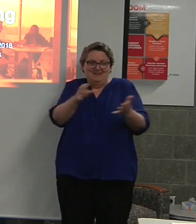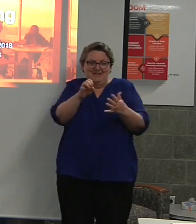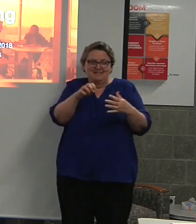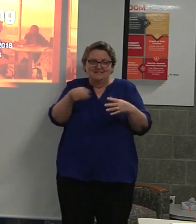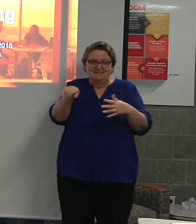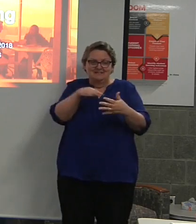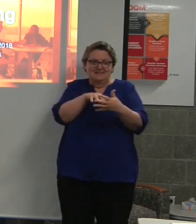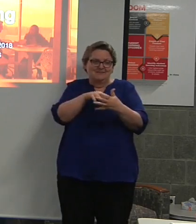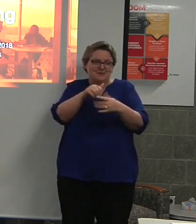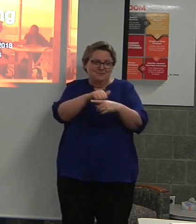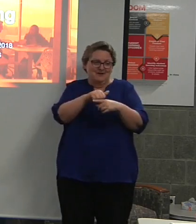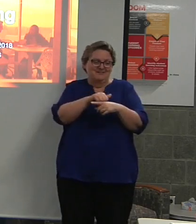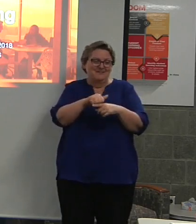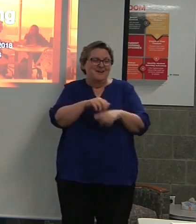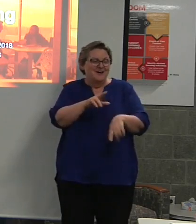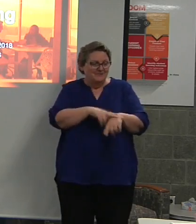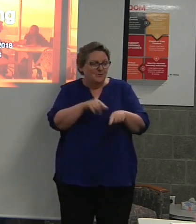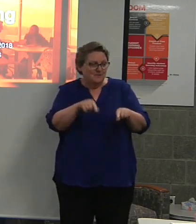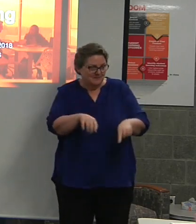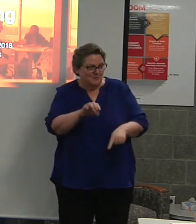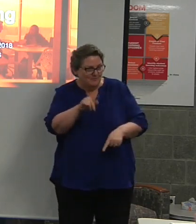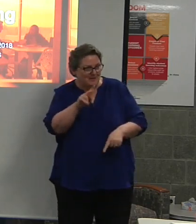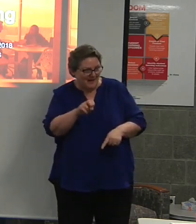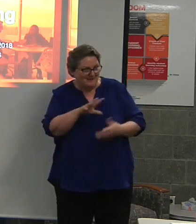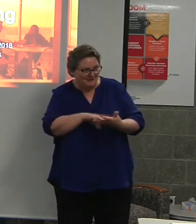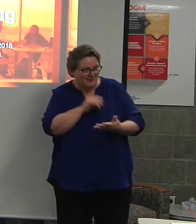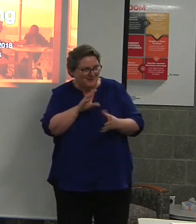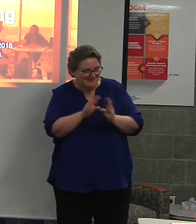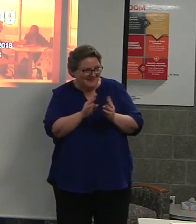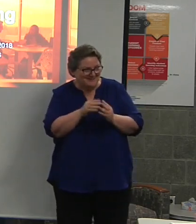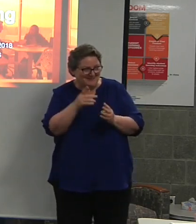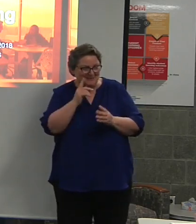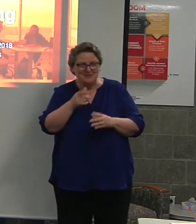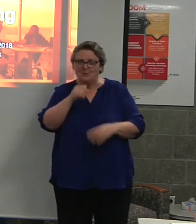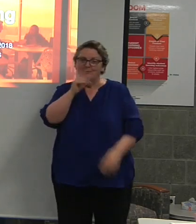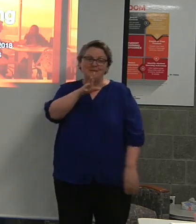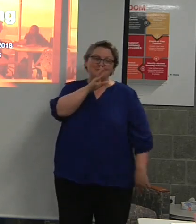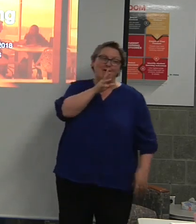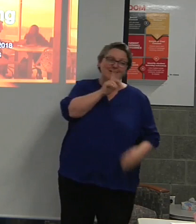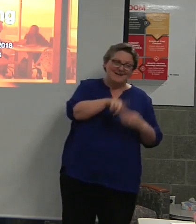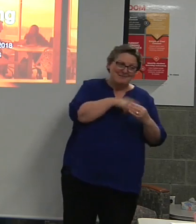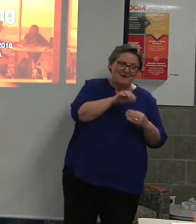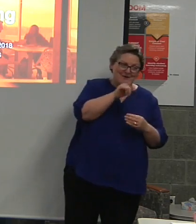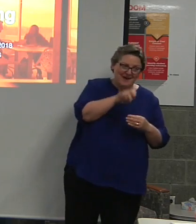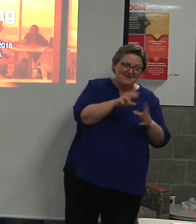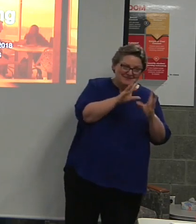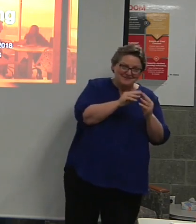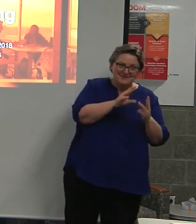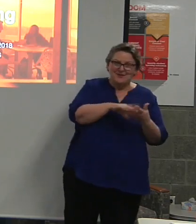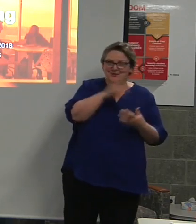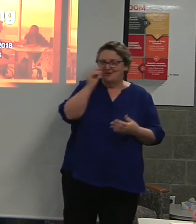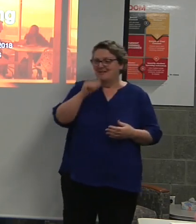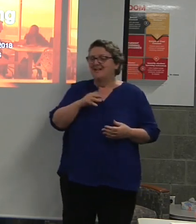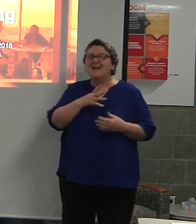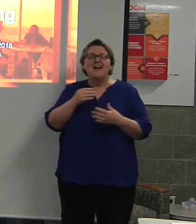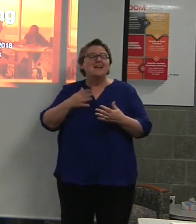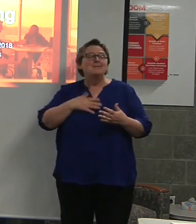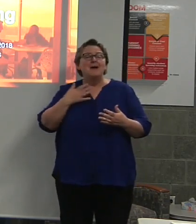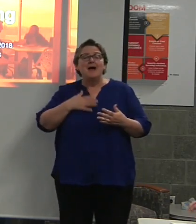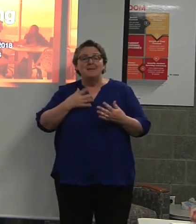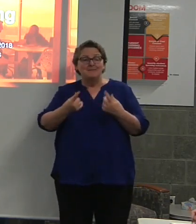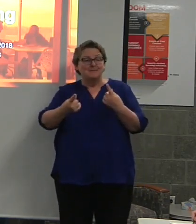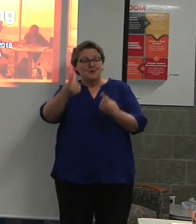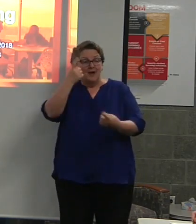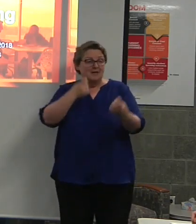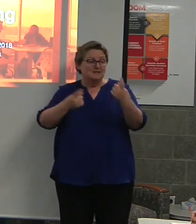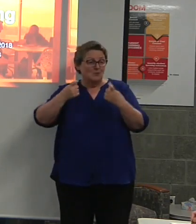we will, of course, do active learning in our own session about active learning today. So it won't just be me talking. And I'm very happy to take questions as we go, because it's